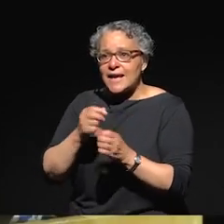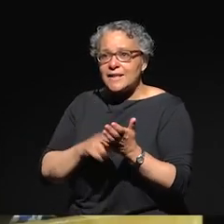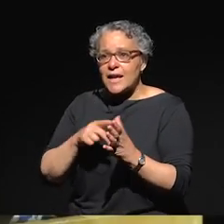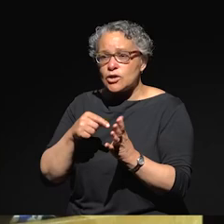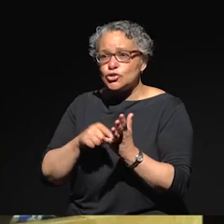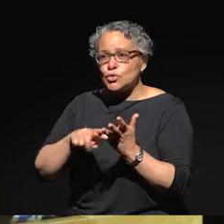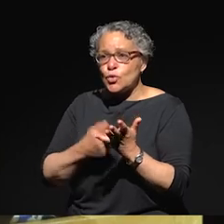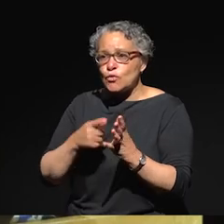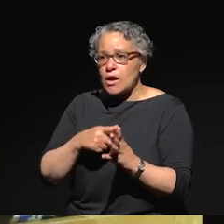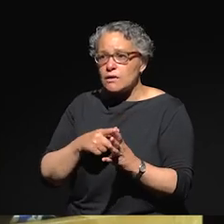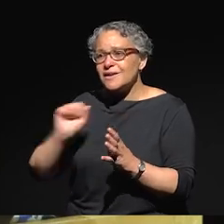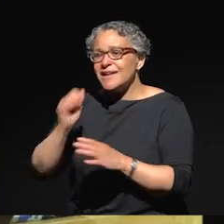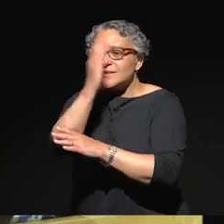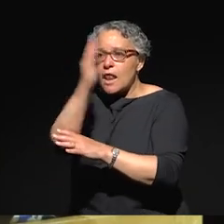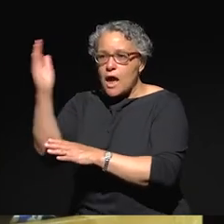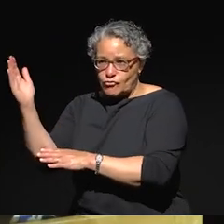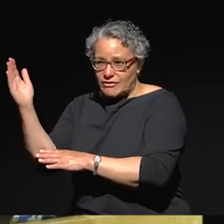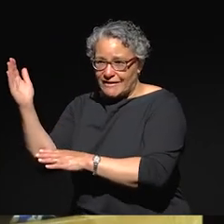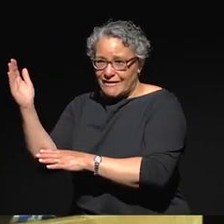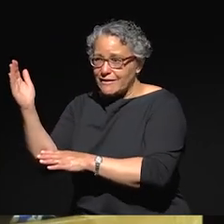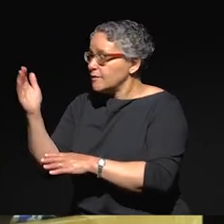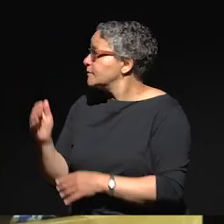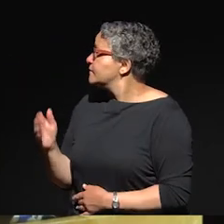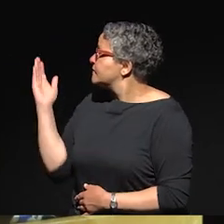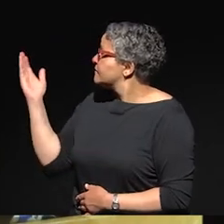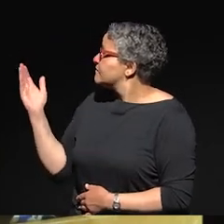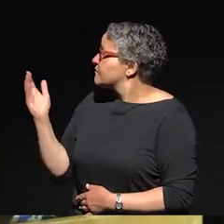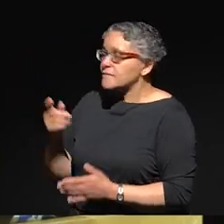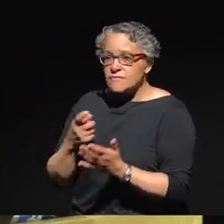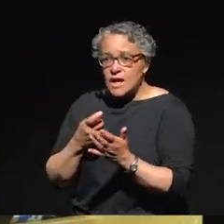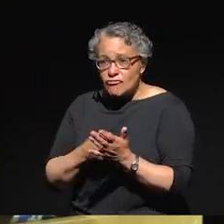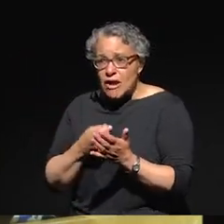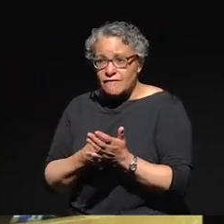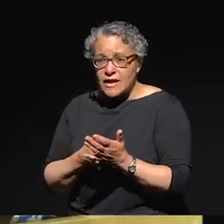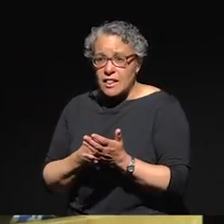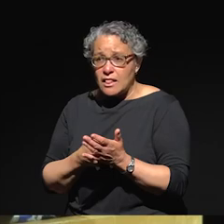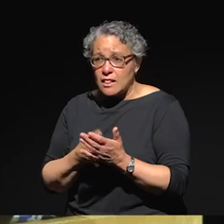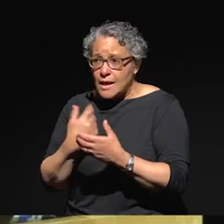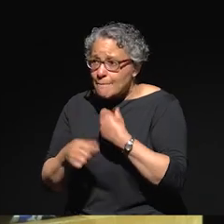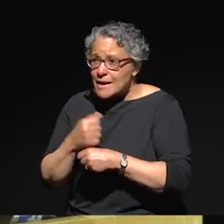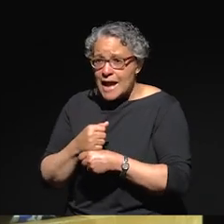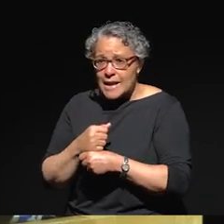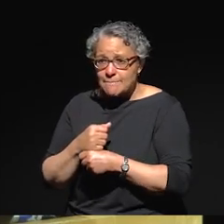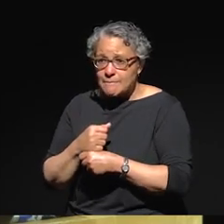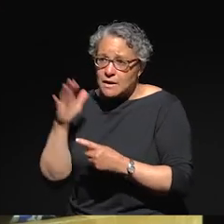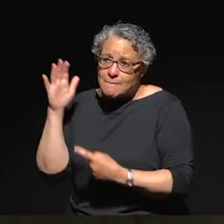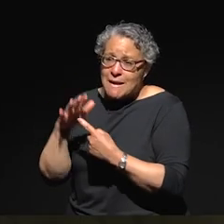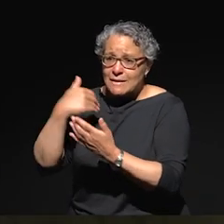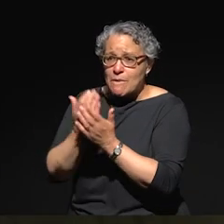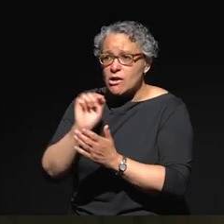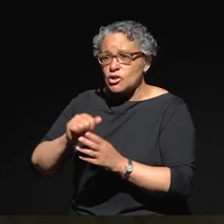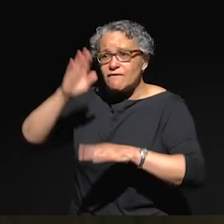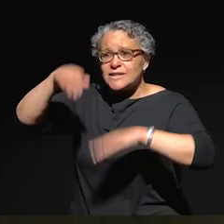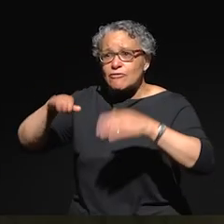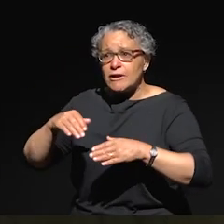This is the first part Raphael started painting, and very quickly he became the head of this decorative program of all the rooms, and